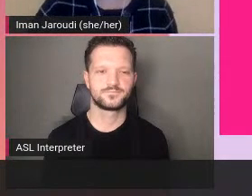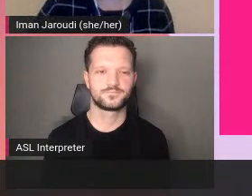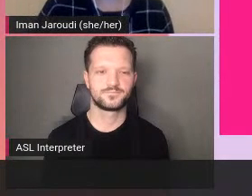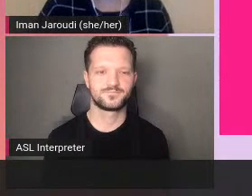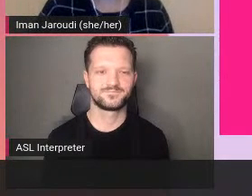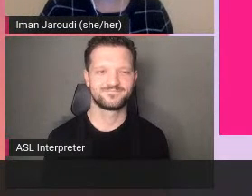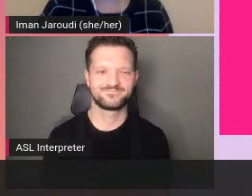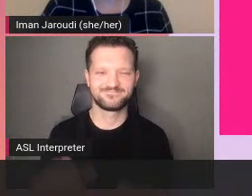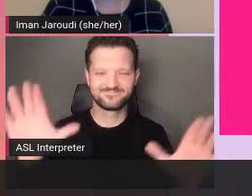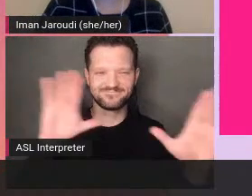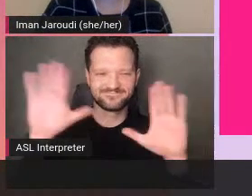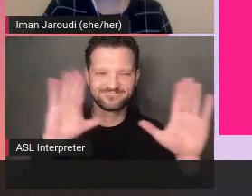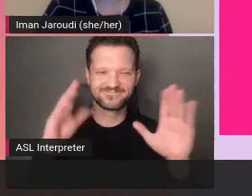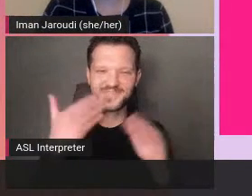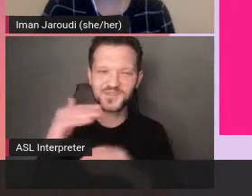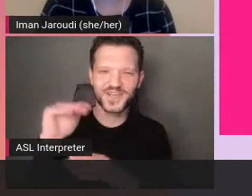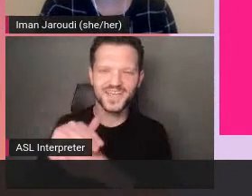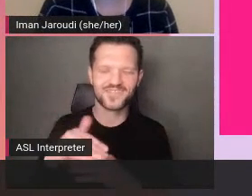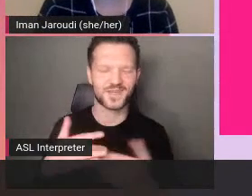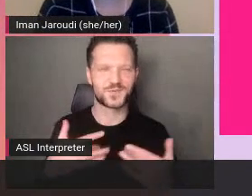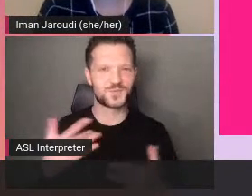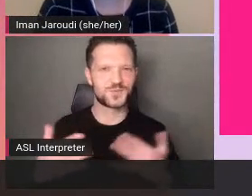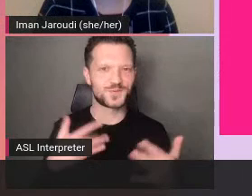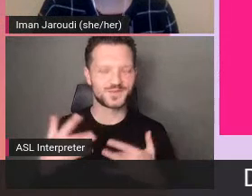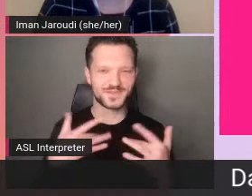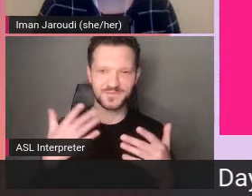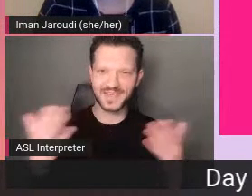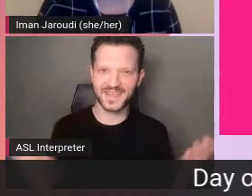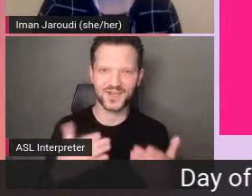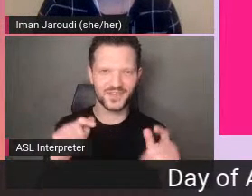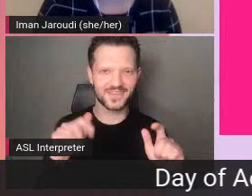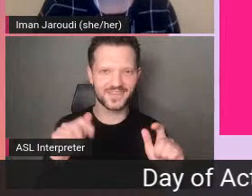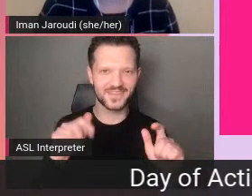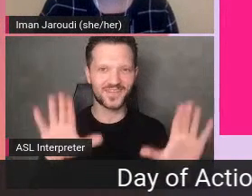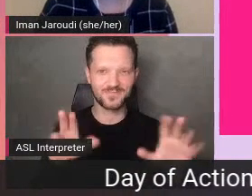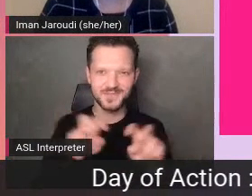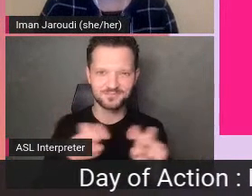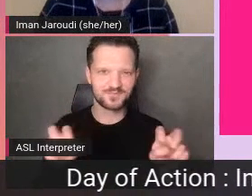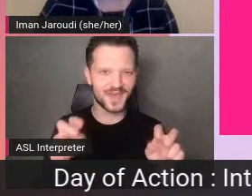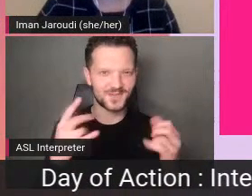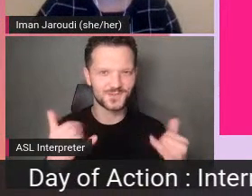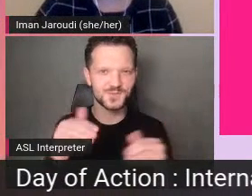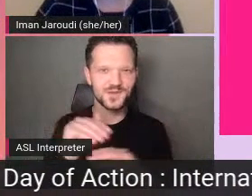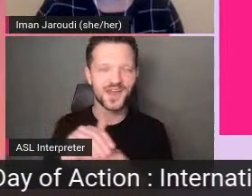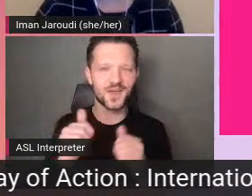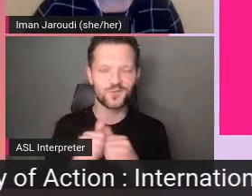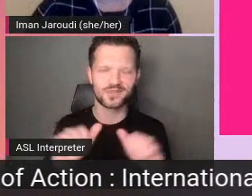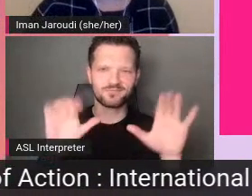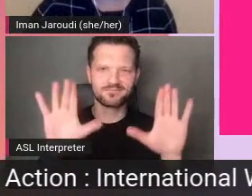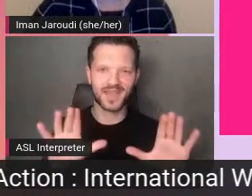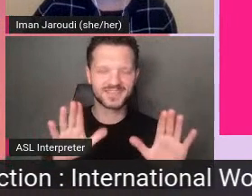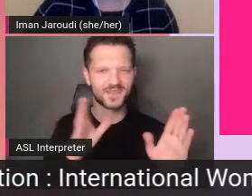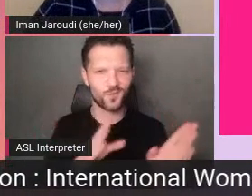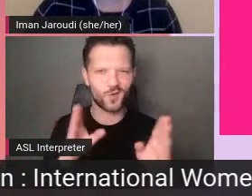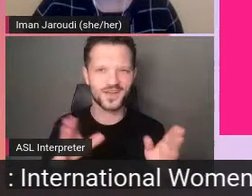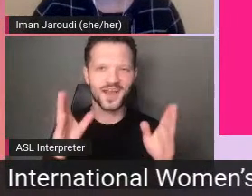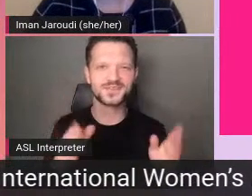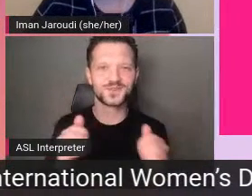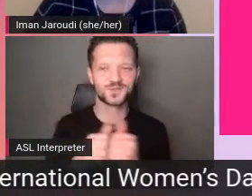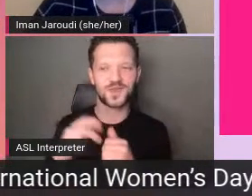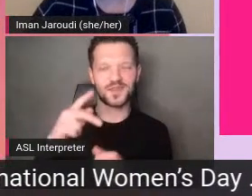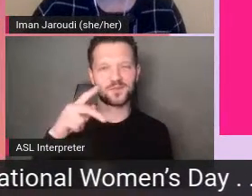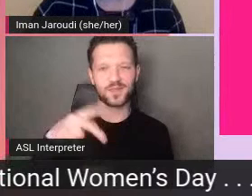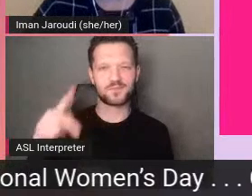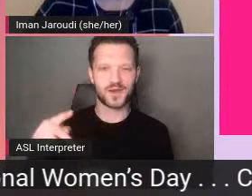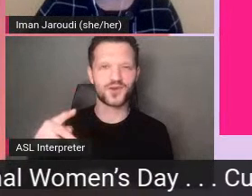Hi, everyone. Good evening. I'm so excited to be on this fabulous panel tonight with wonderful organizers with Planned Parenthood of Southern